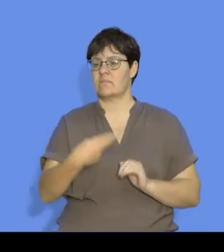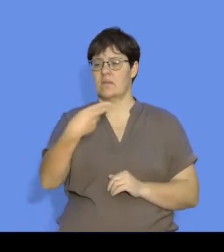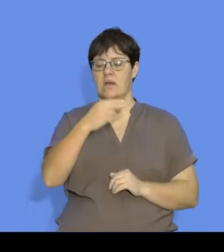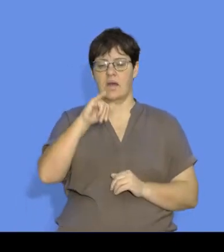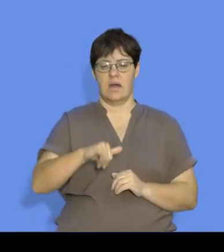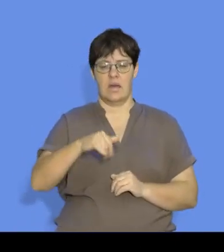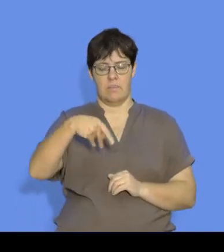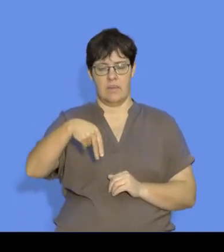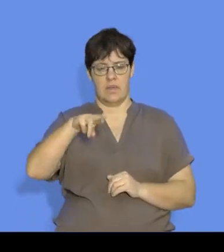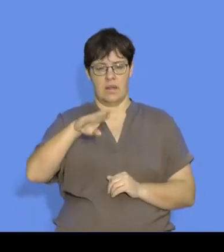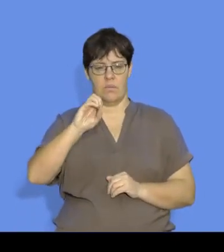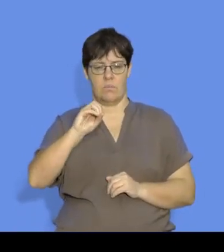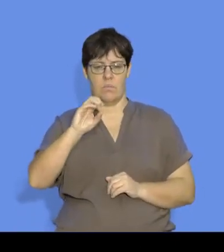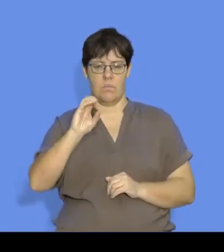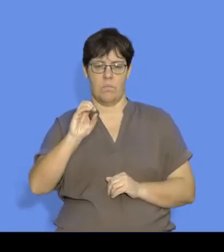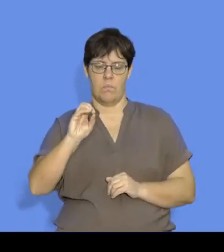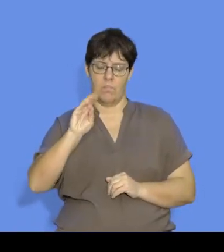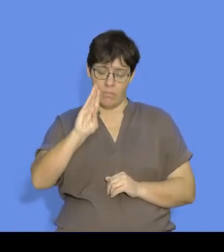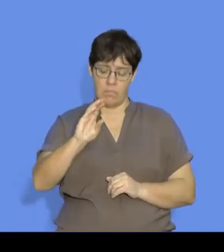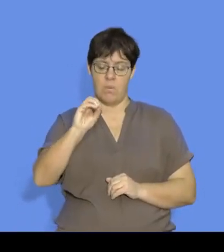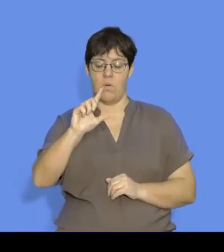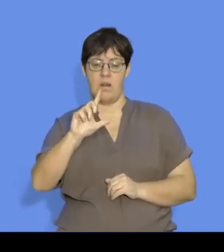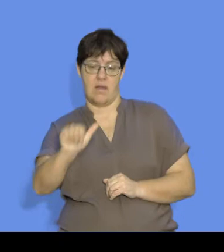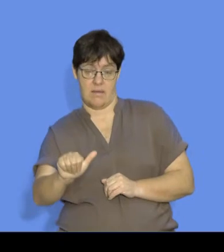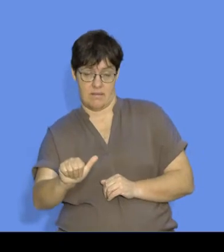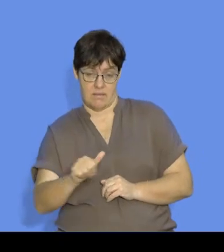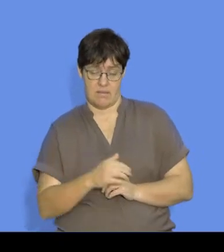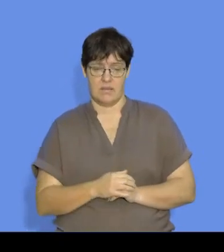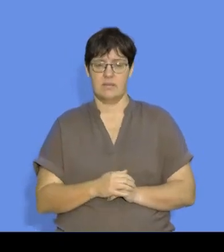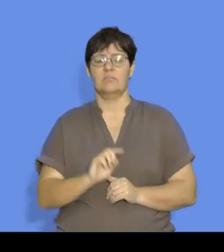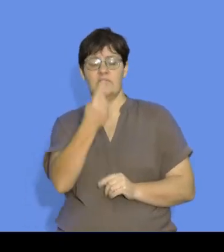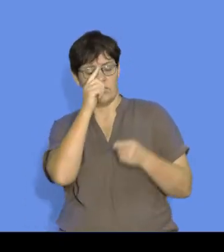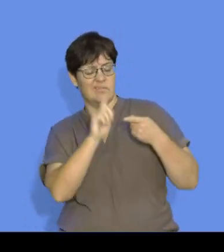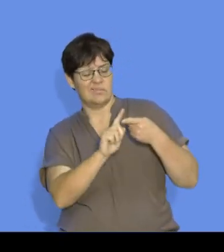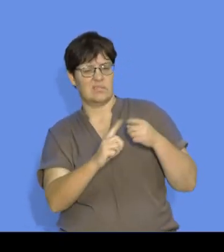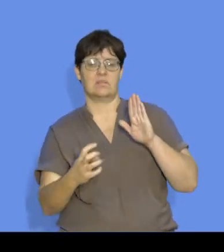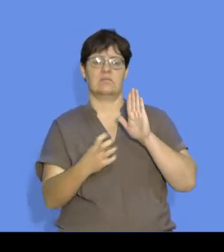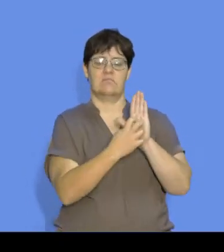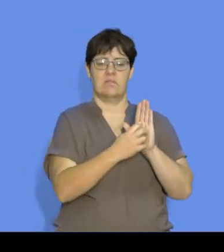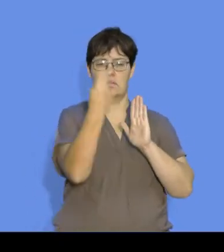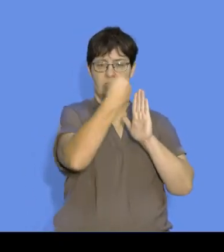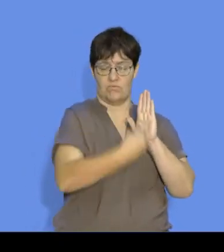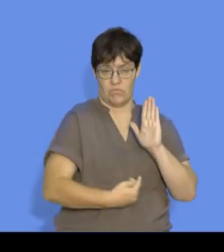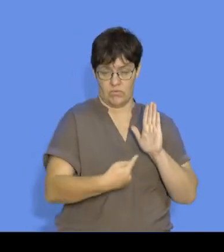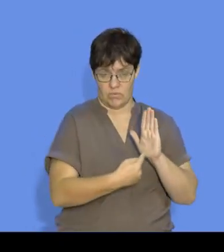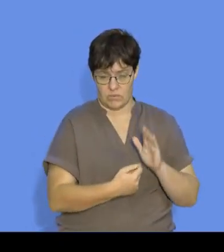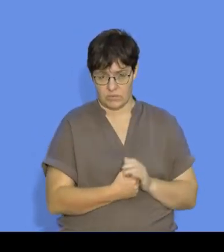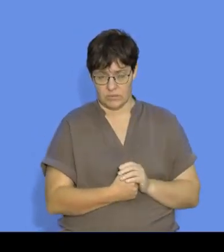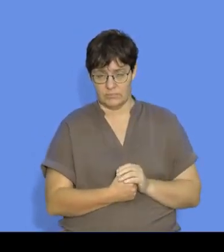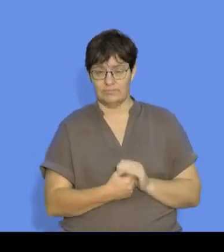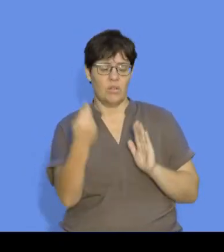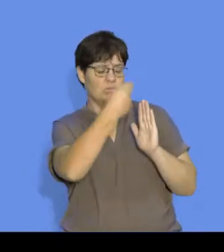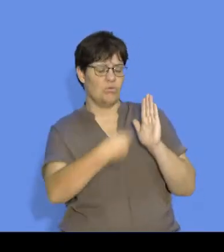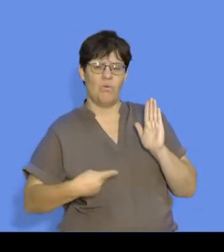hyperbola. Now, the very first question will be to sketch this particular graph, right? And to sketch